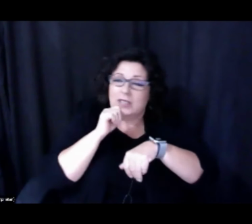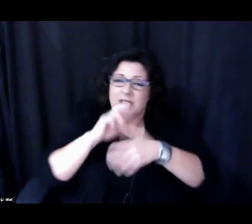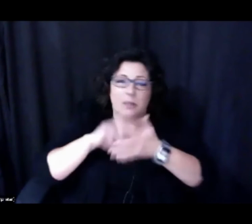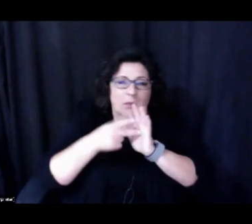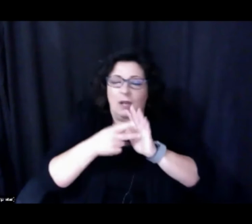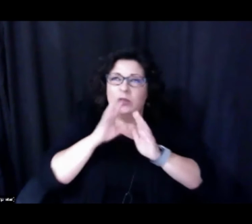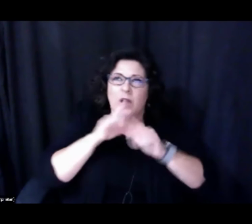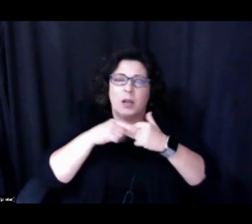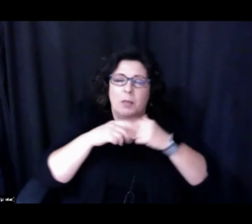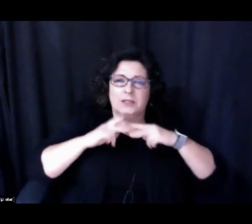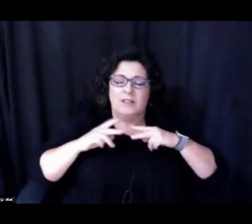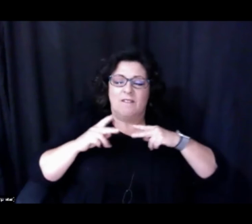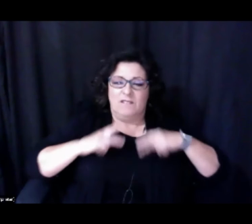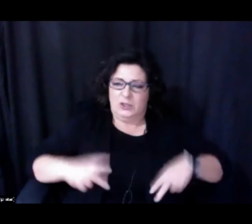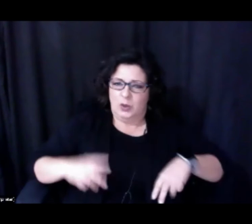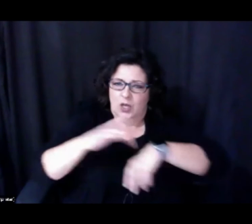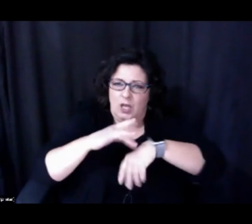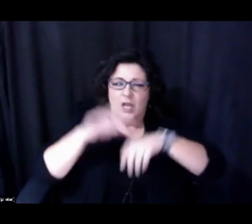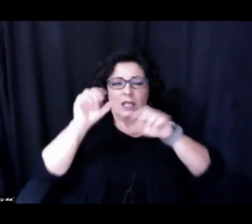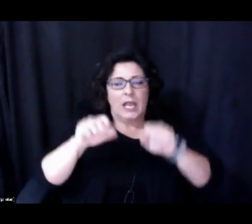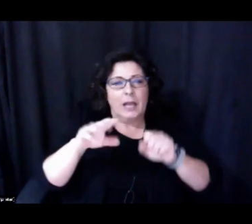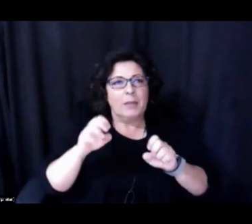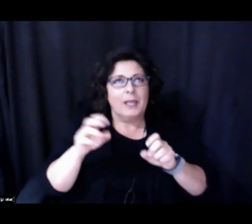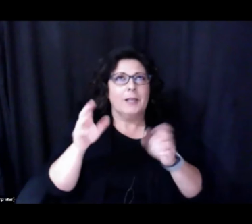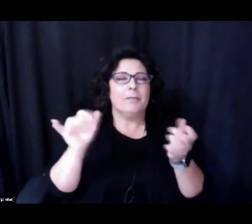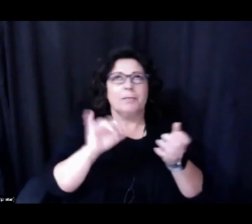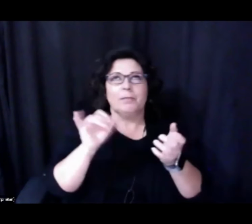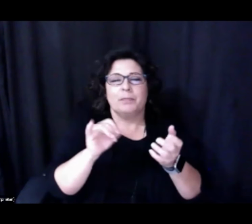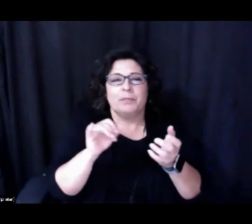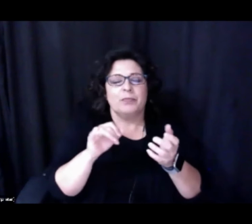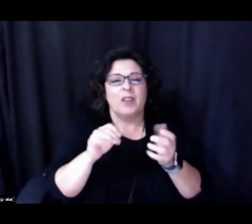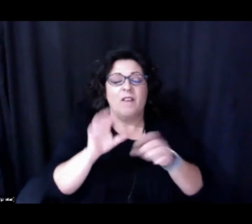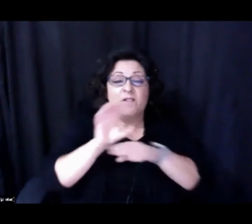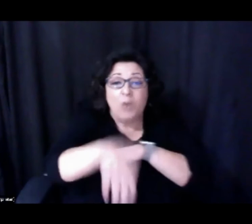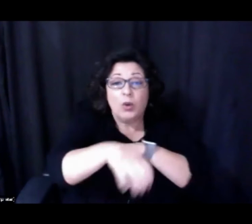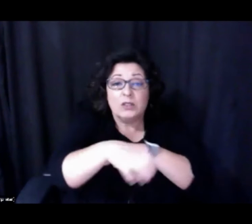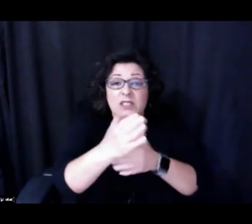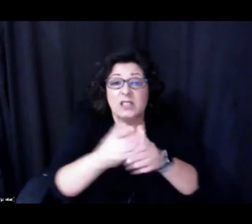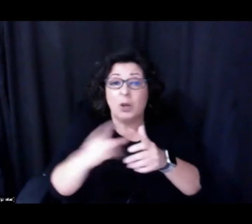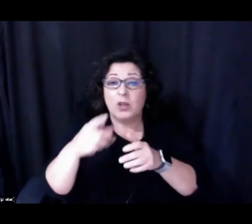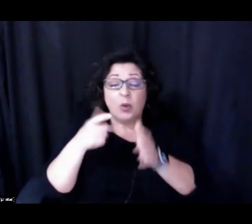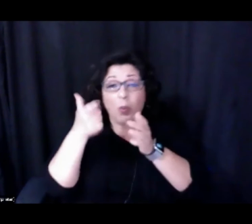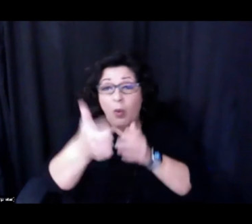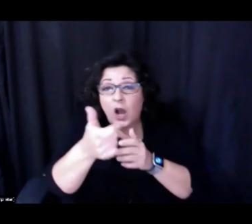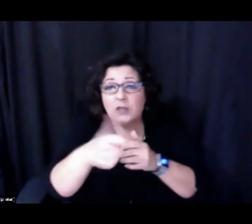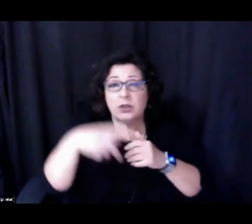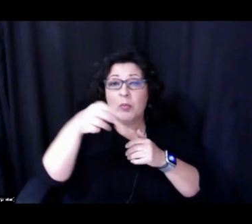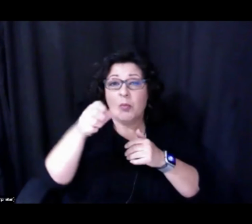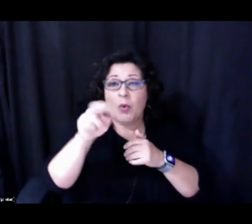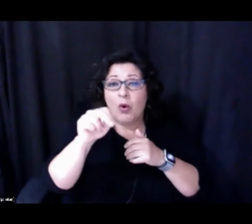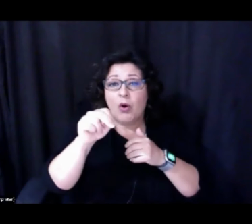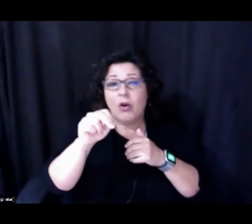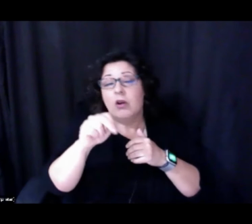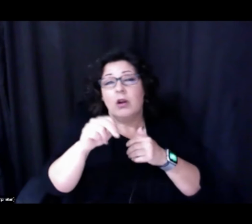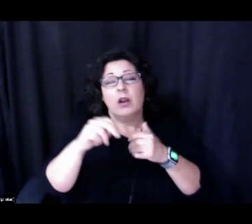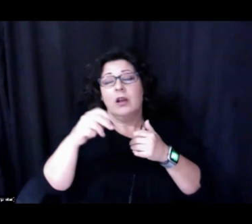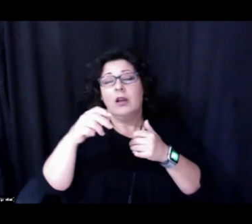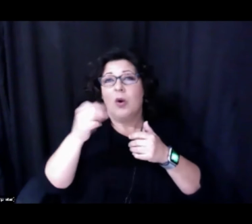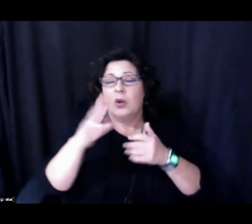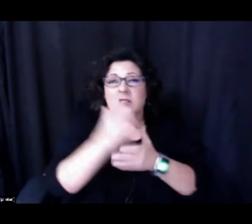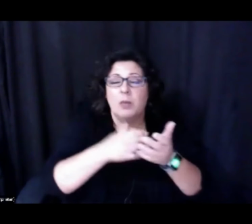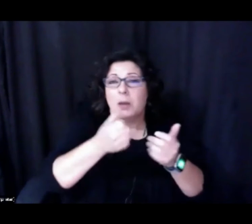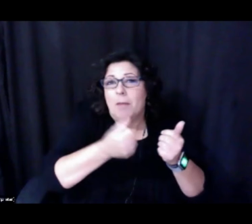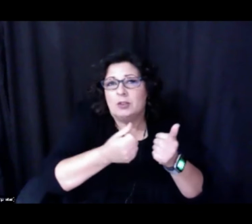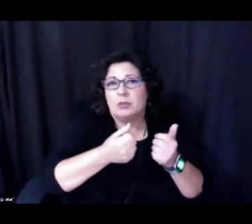contact. So this could involve forcing someone to watch pornography, or if someone is masturbated at,